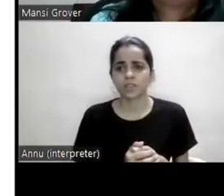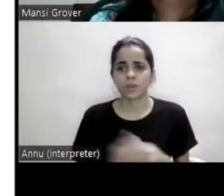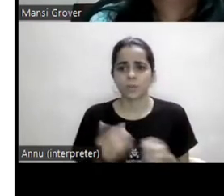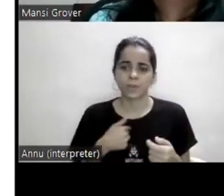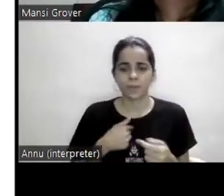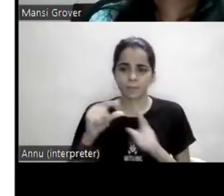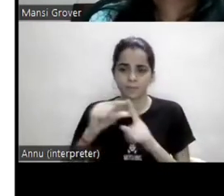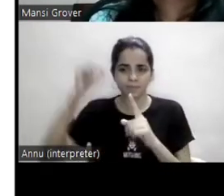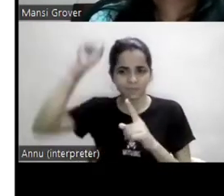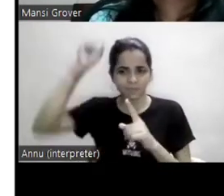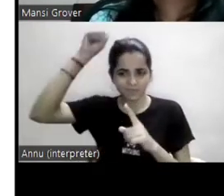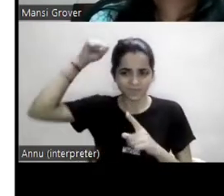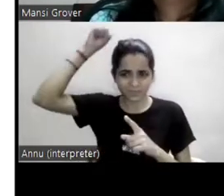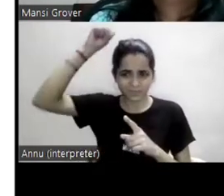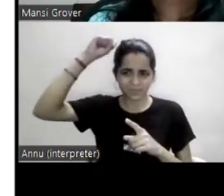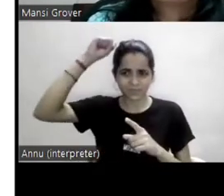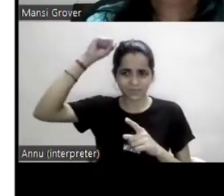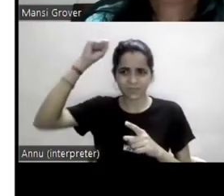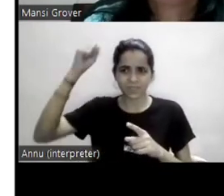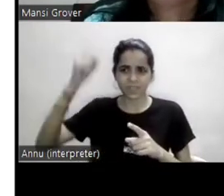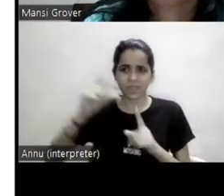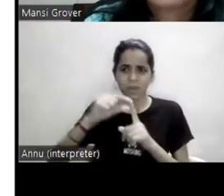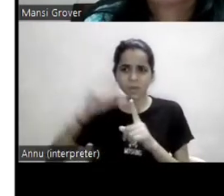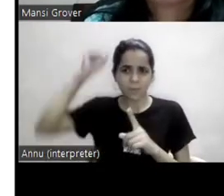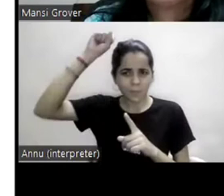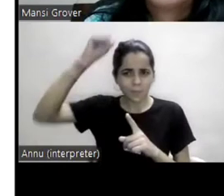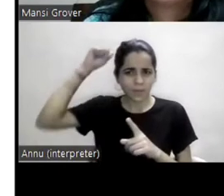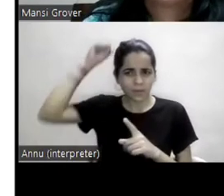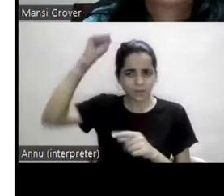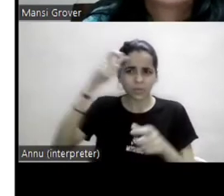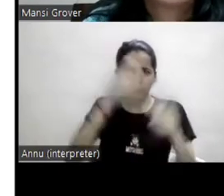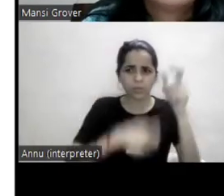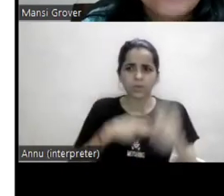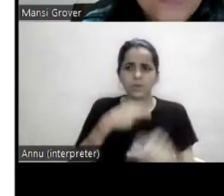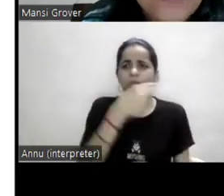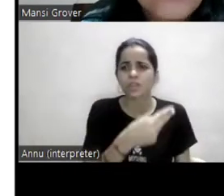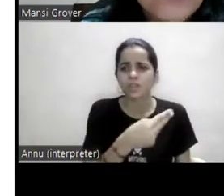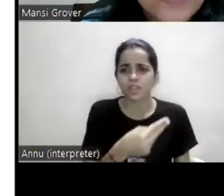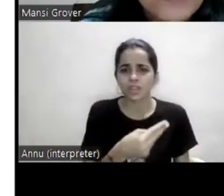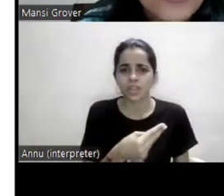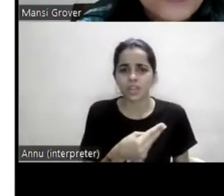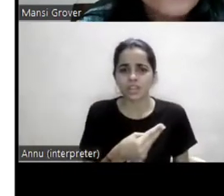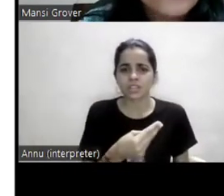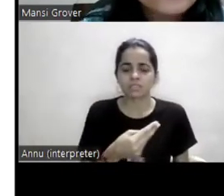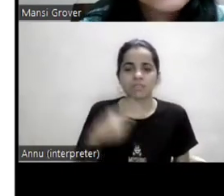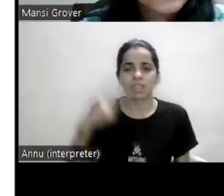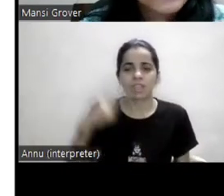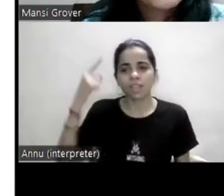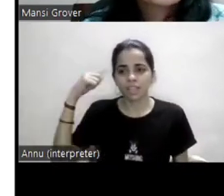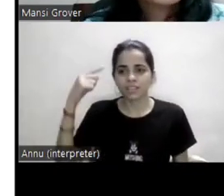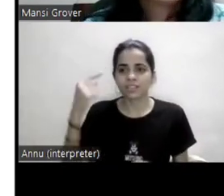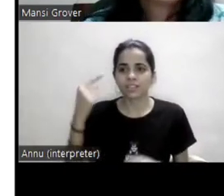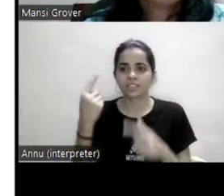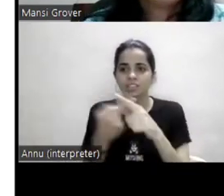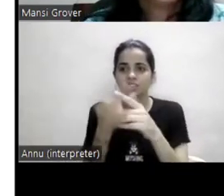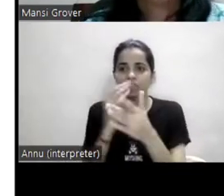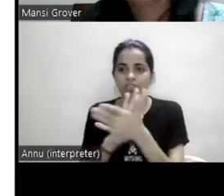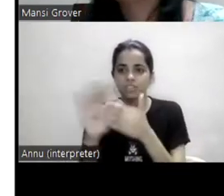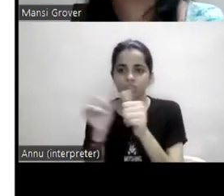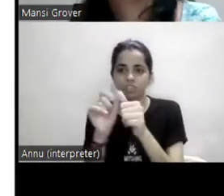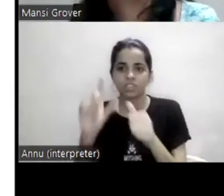know, in Punjabi, you would call somebody a Challa. Now, who's that person?